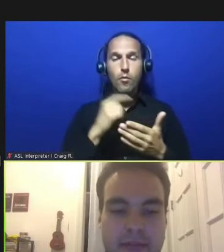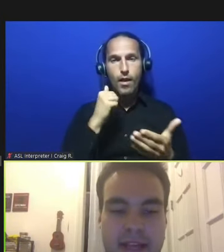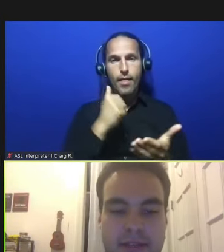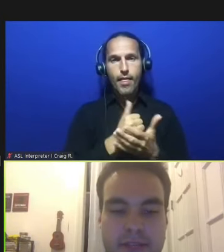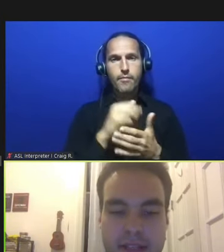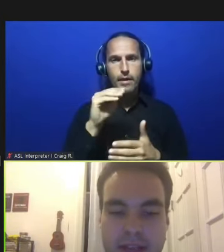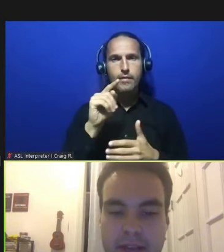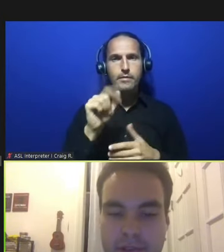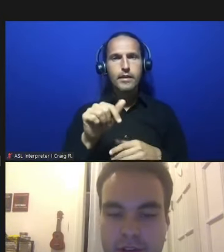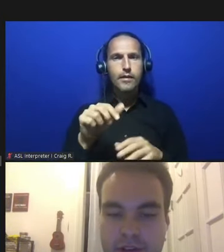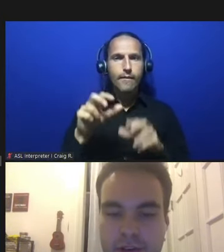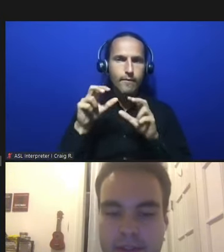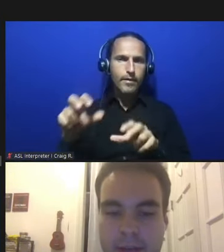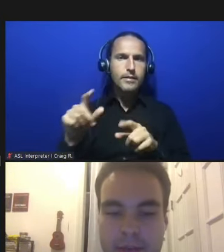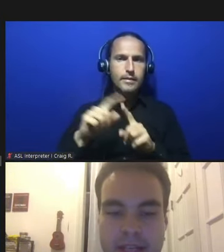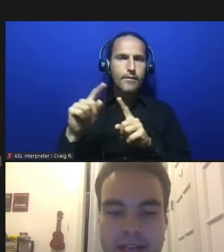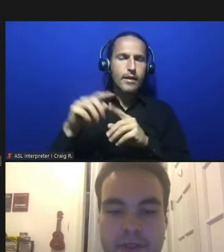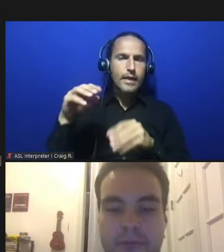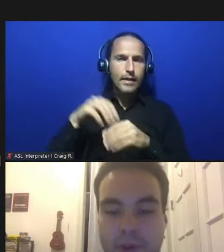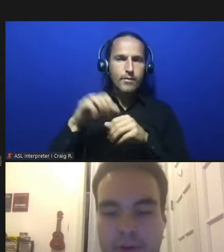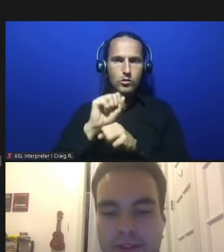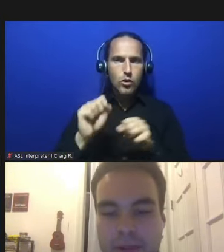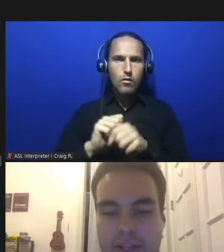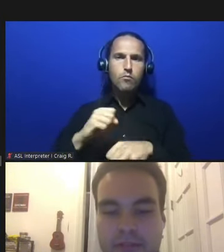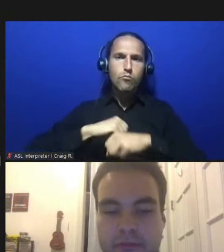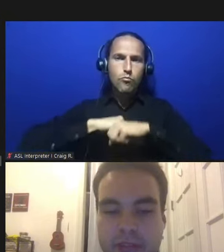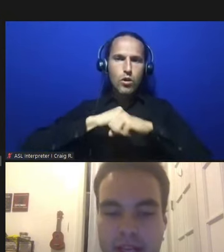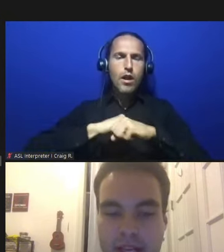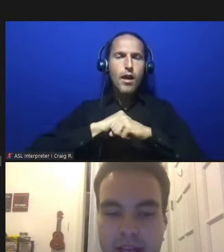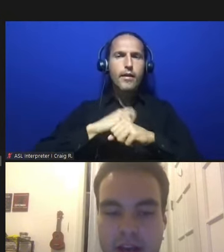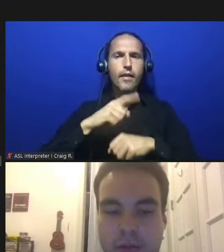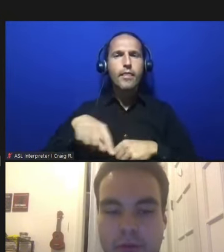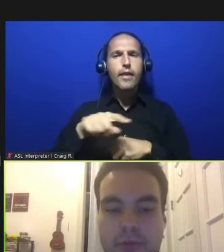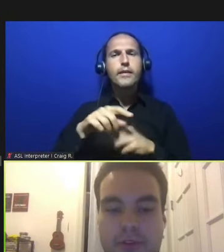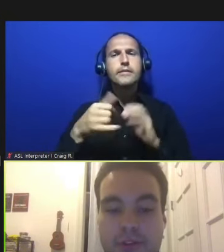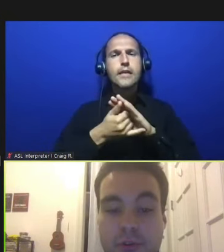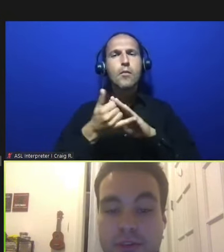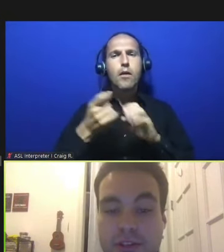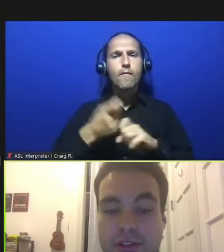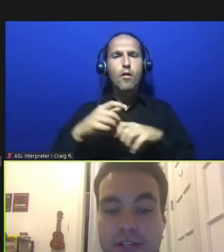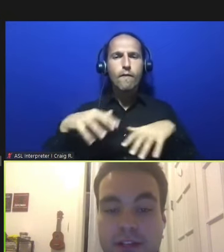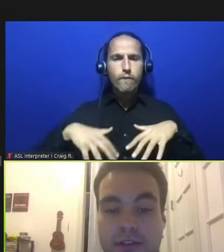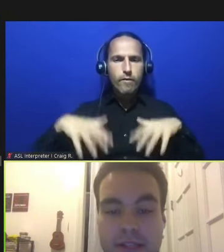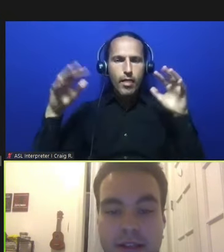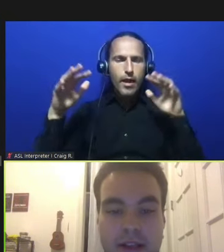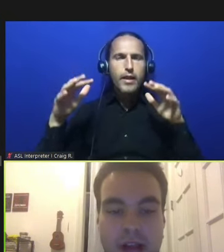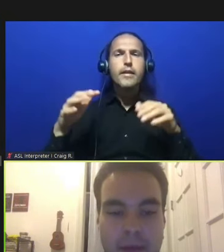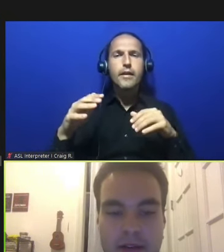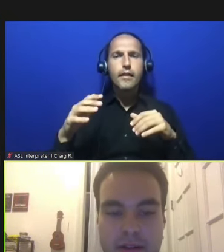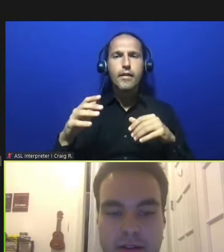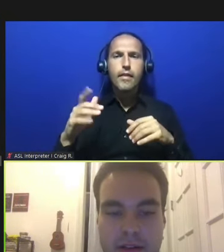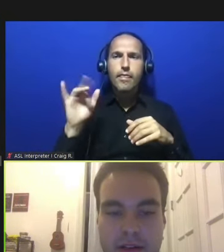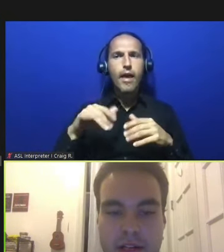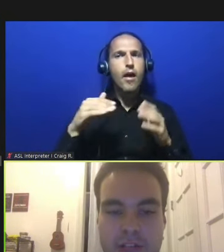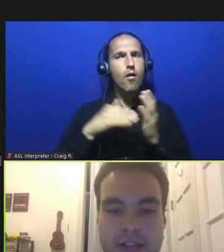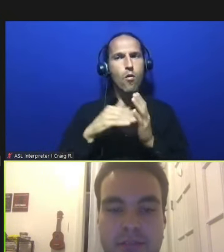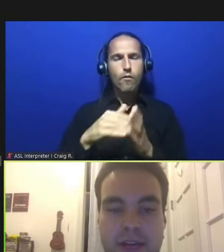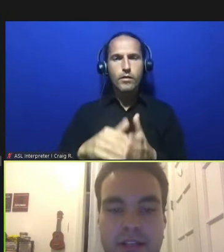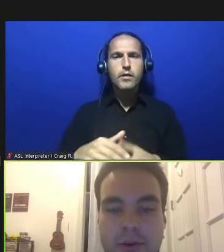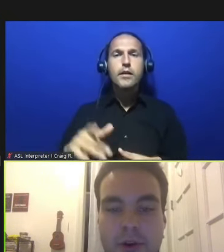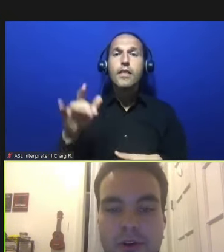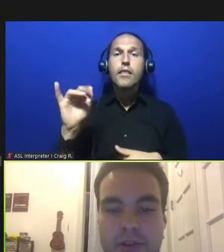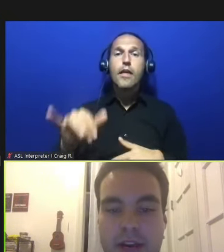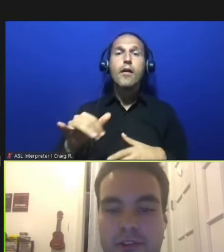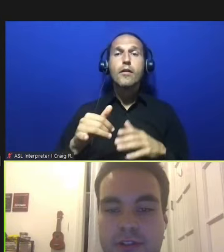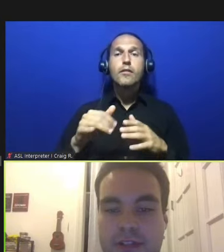MTA invest in resilient infrastructure to help protect our vulnerable subways from flooding in a world where storm surge is increasingly common. Congestion